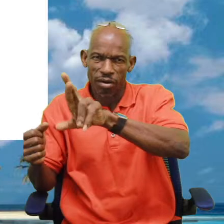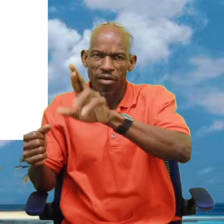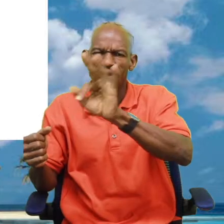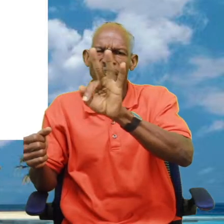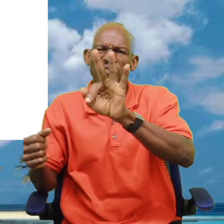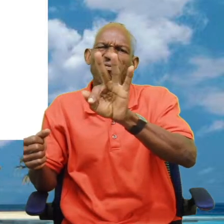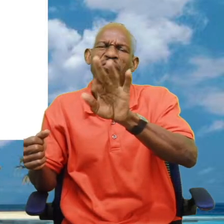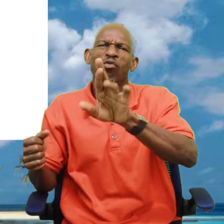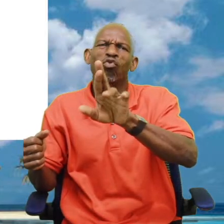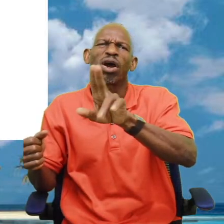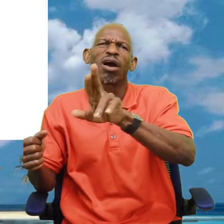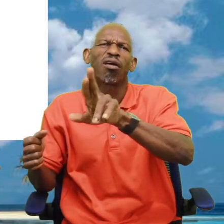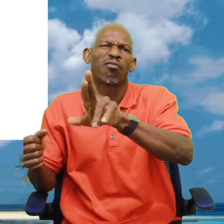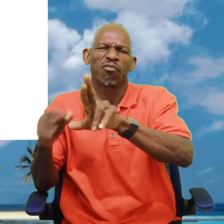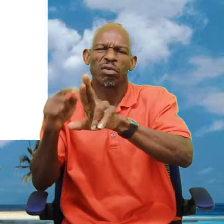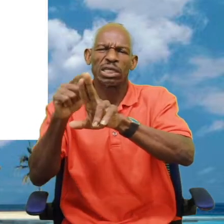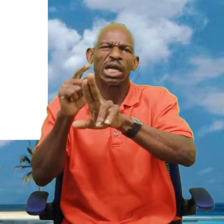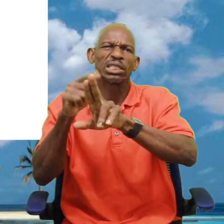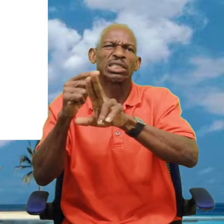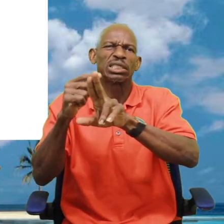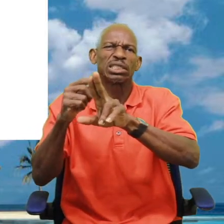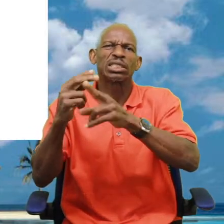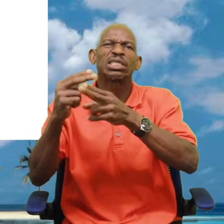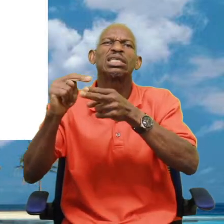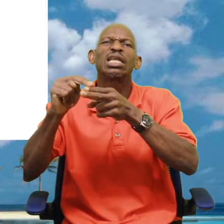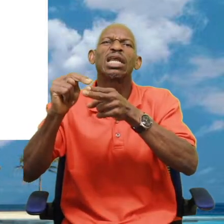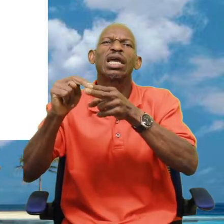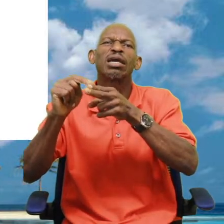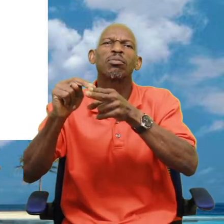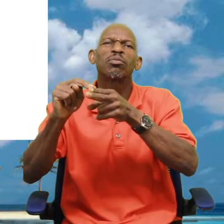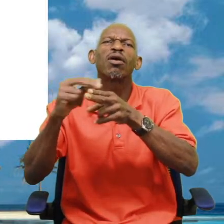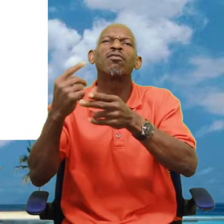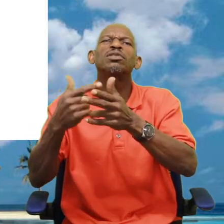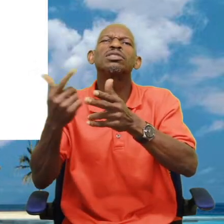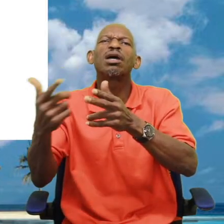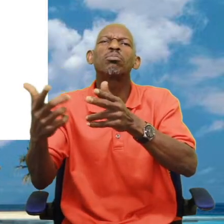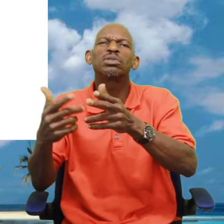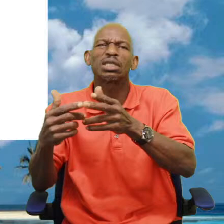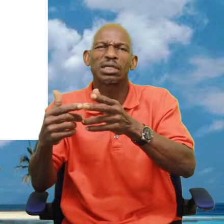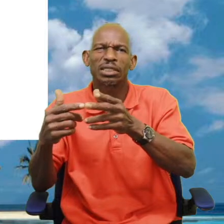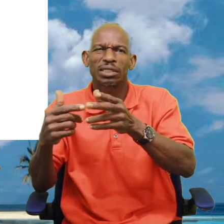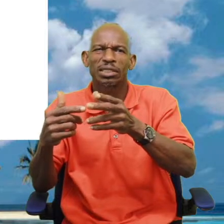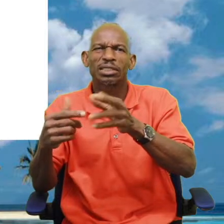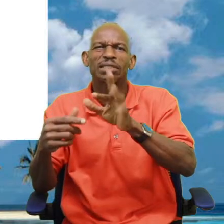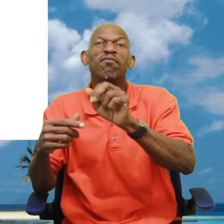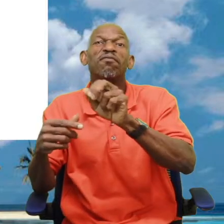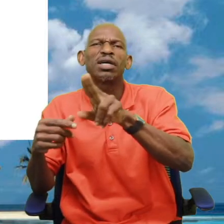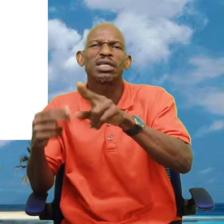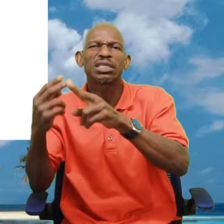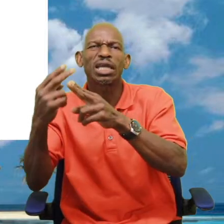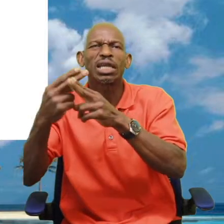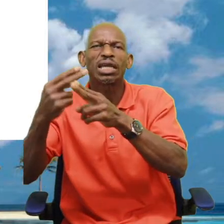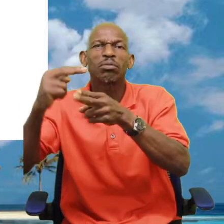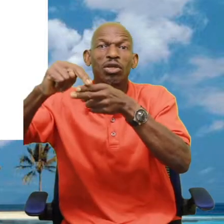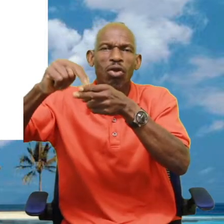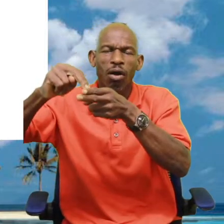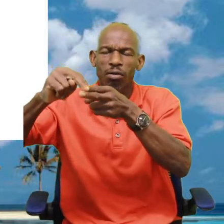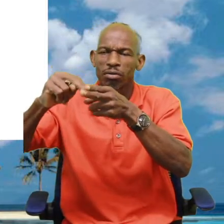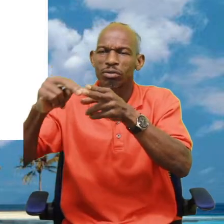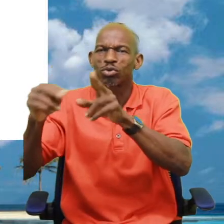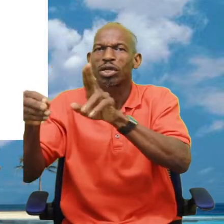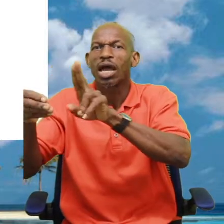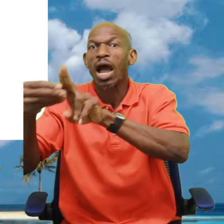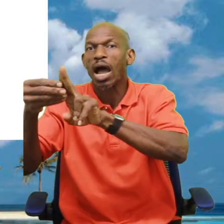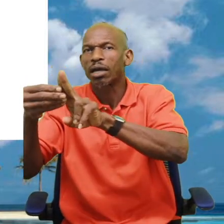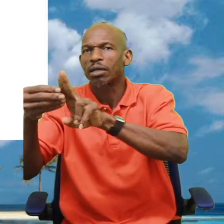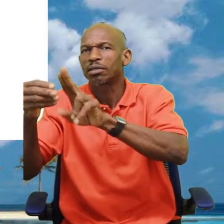right? And look at that dog. Is it a sad dog? What kind of word we can use? Is it a sad dog?